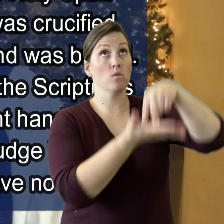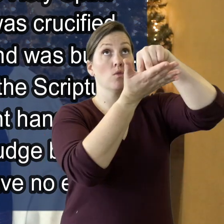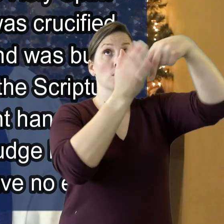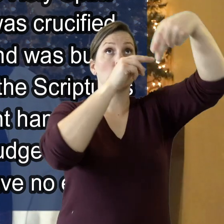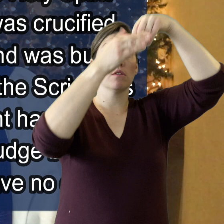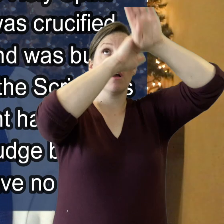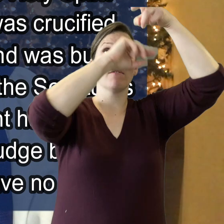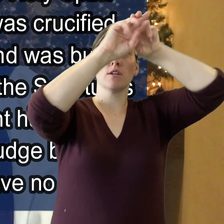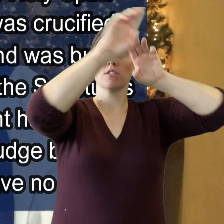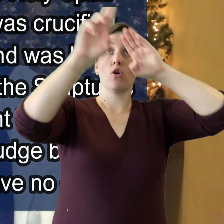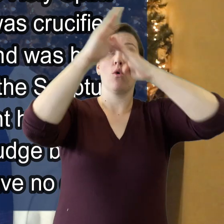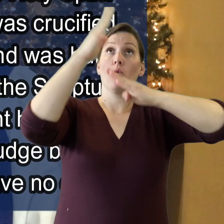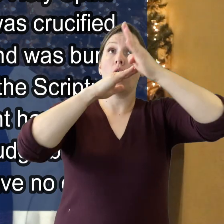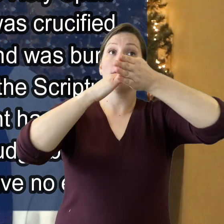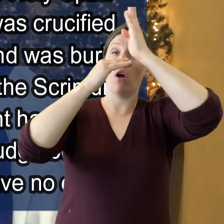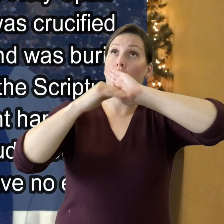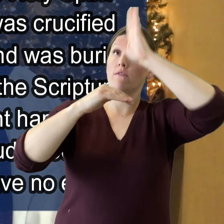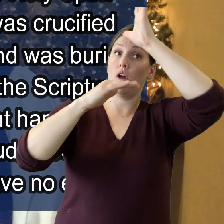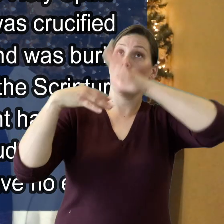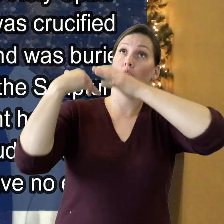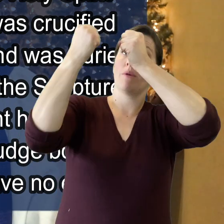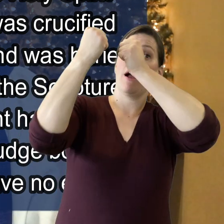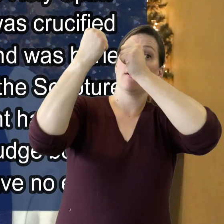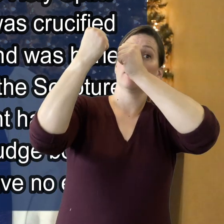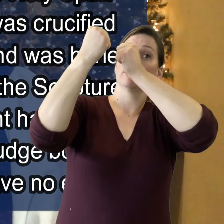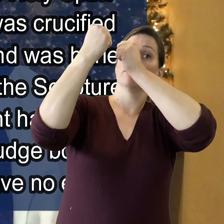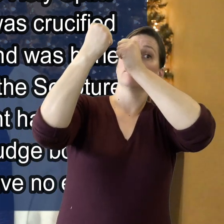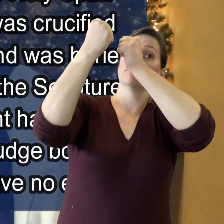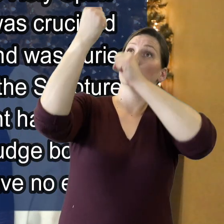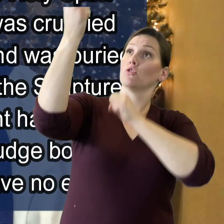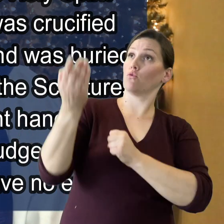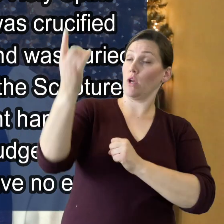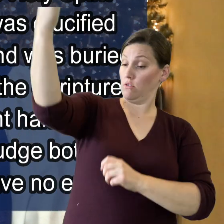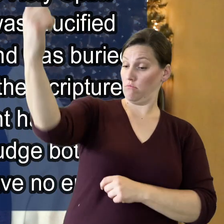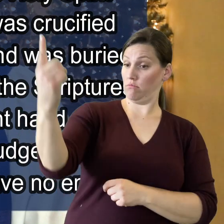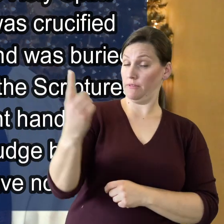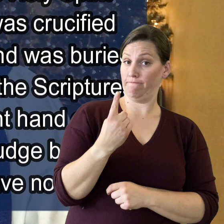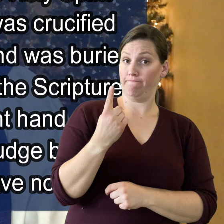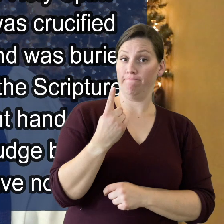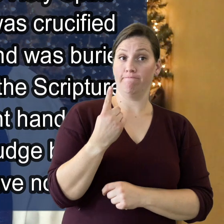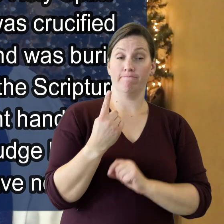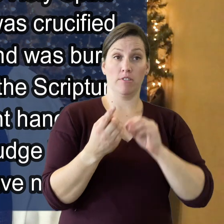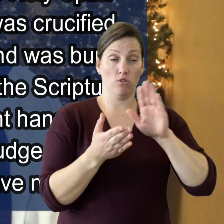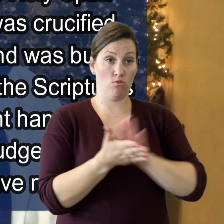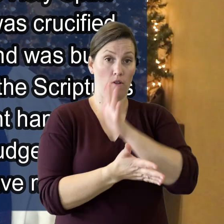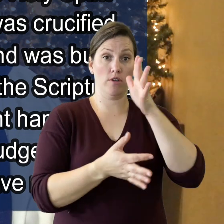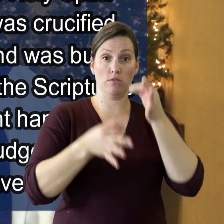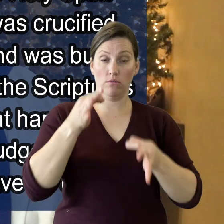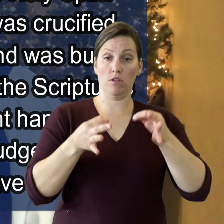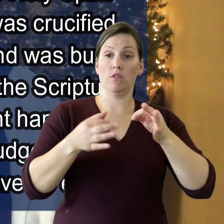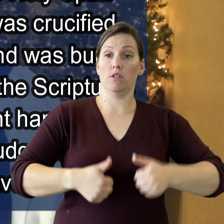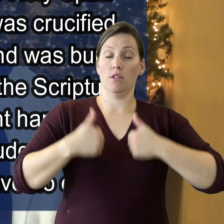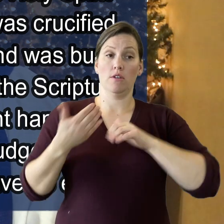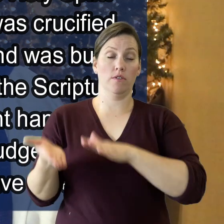ascended into heaven, and sits at the right hand of the Father. And he will come again with glory to judge both the